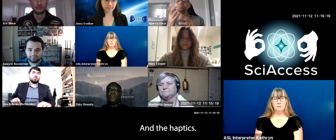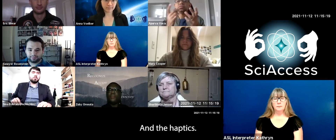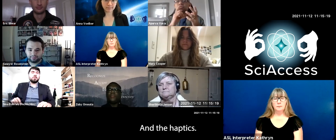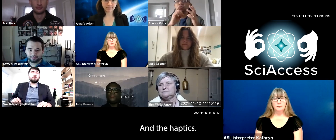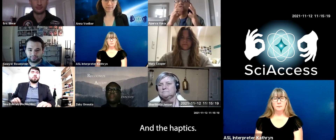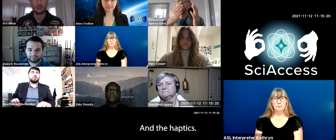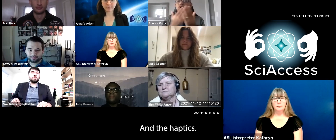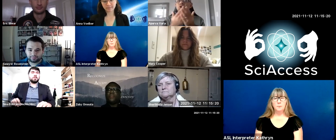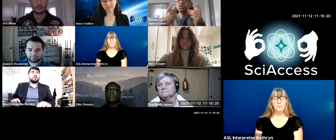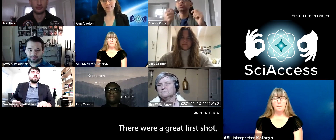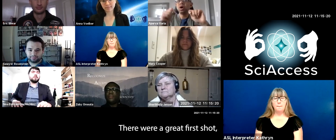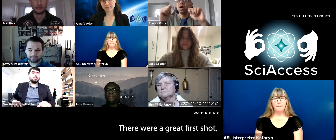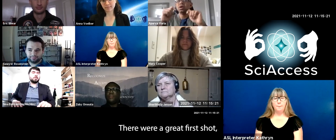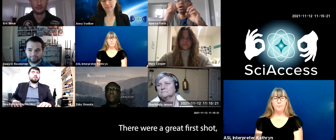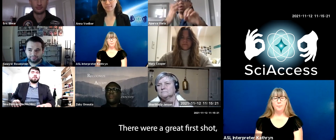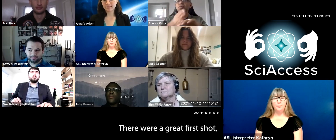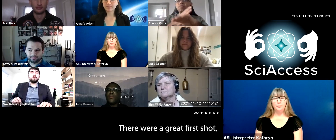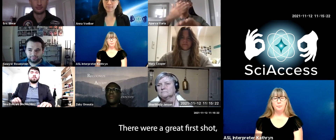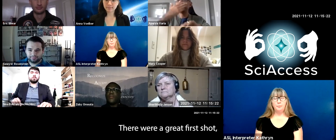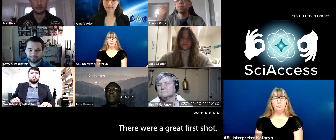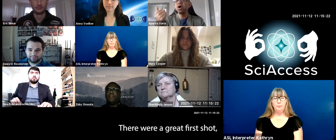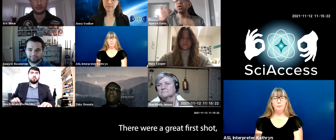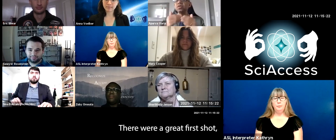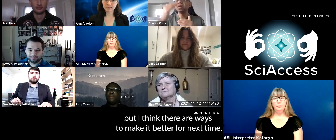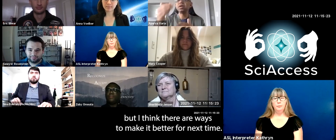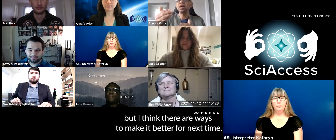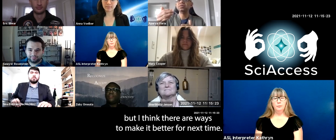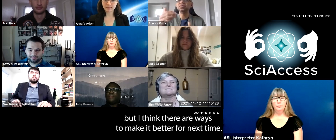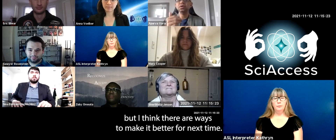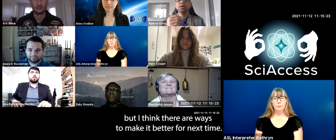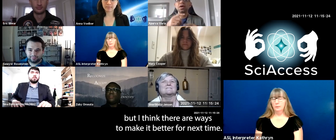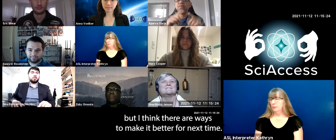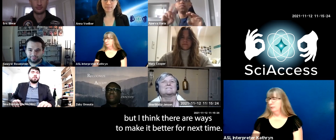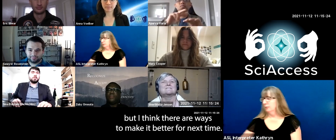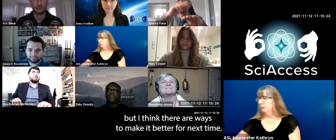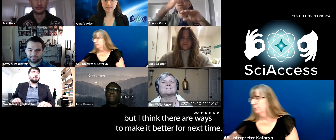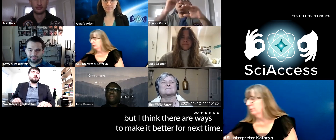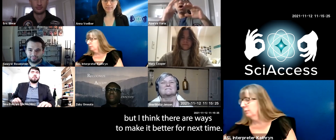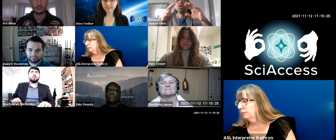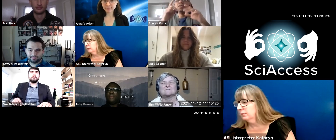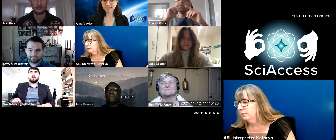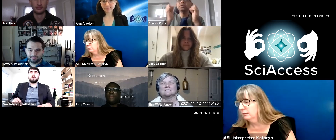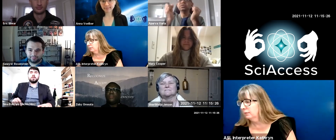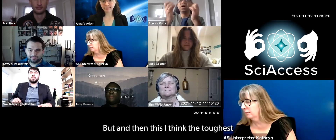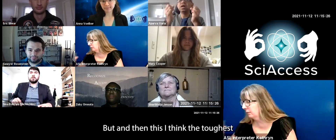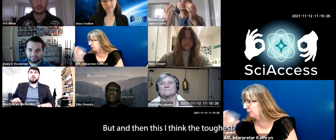And the haptics, they were a great first shot, but I think there are ways to make it better for next time.